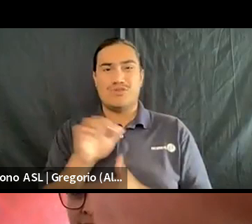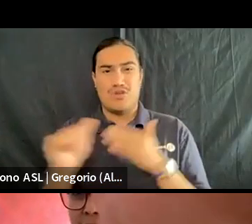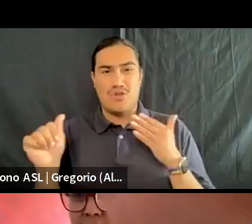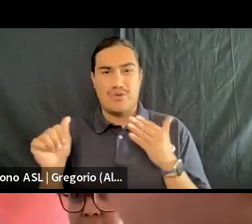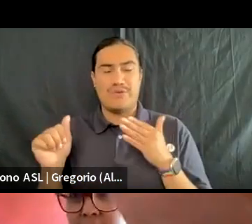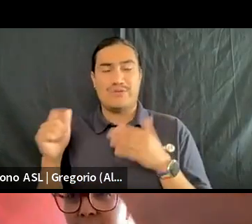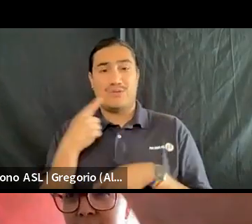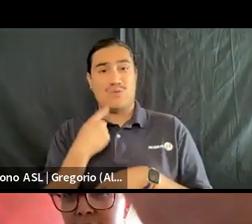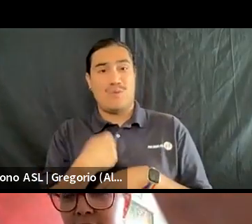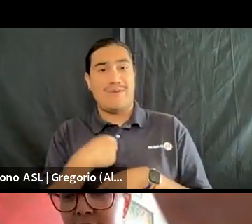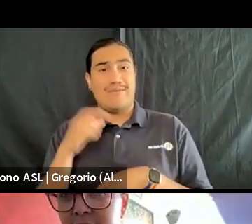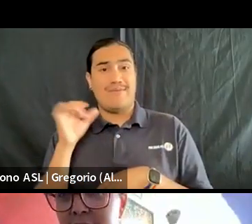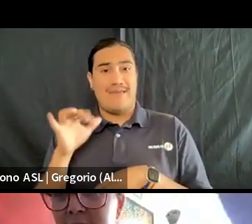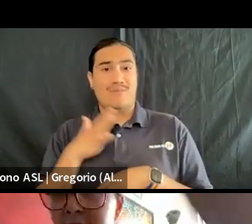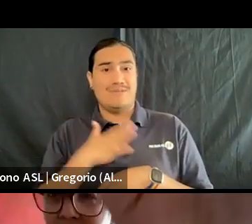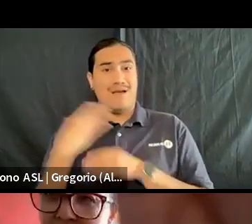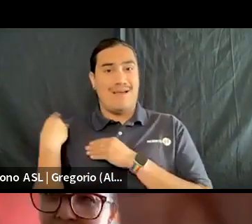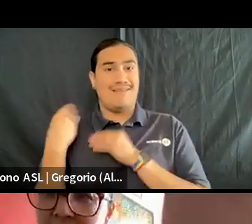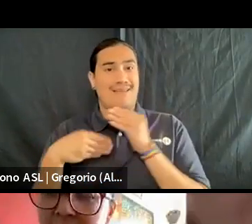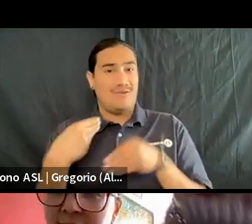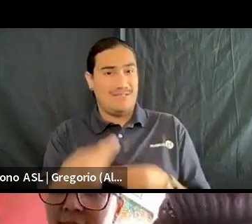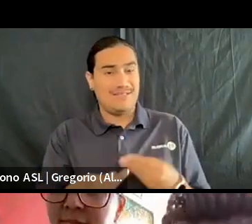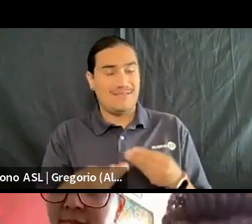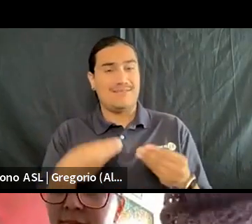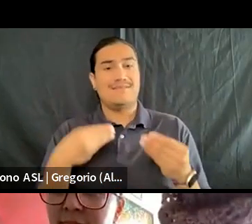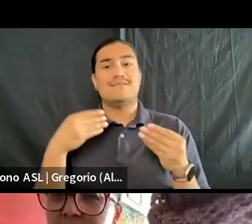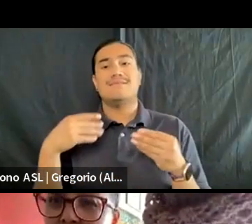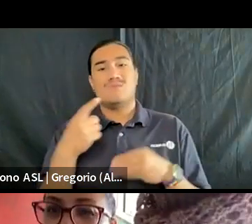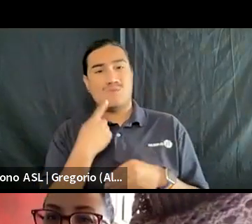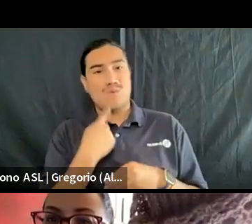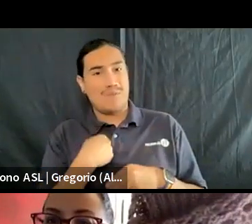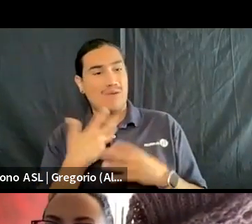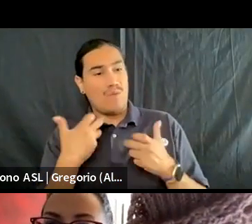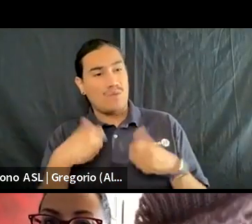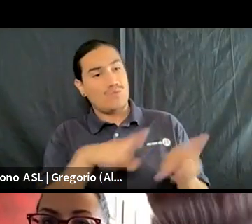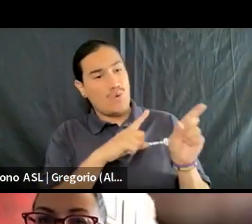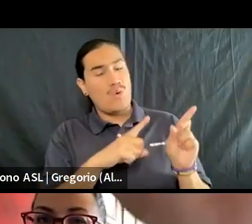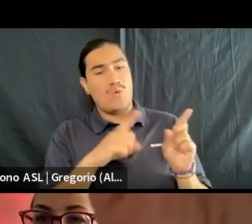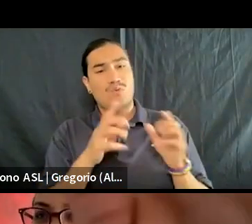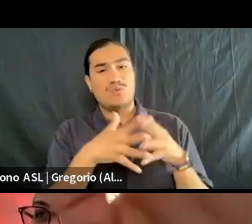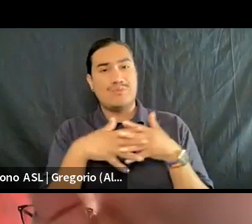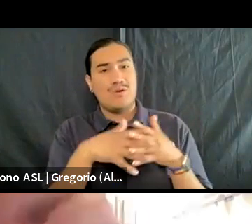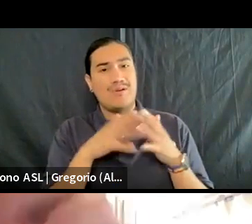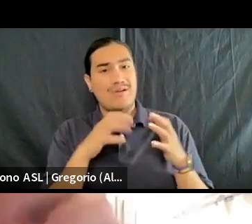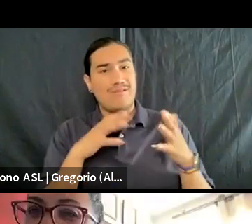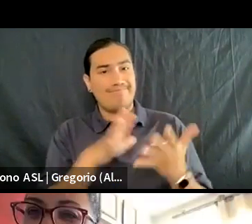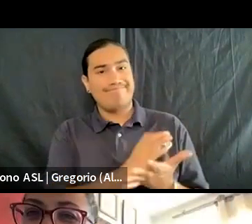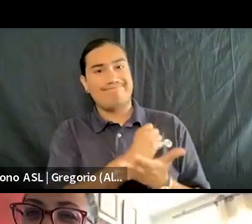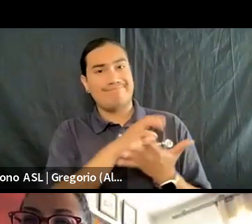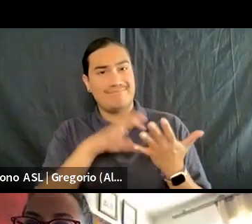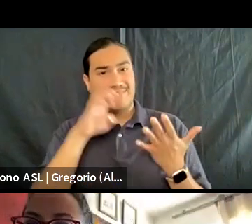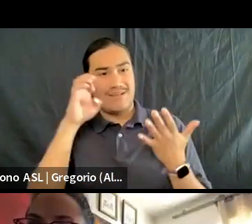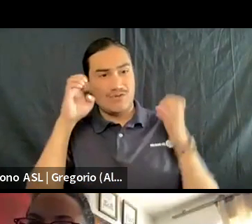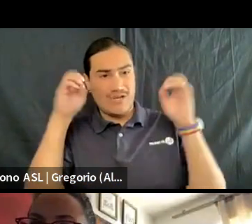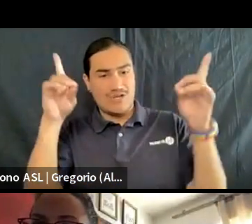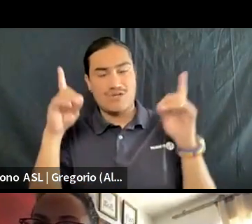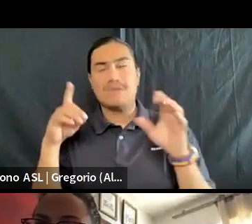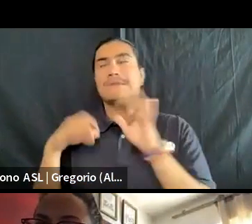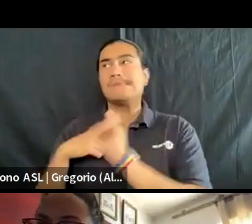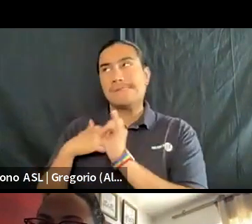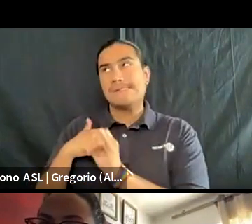to go to New York so you could get an education. So that was always part of me. Like, no matter how much I messed up in school,